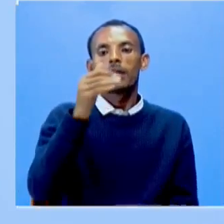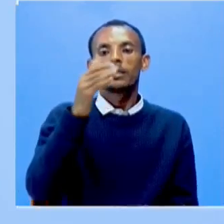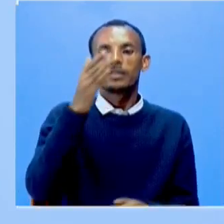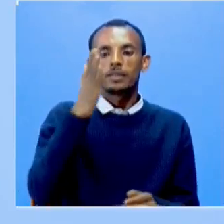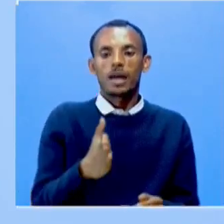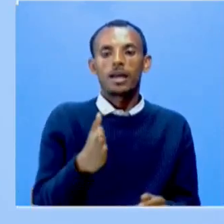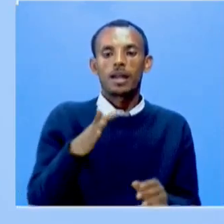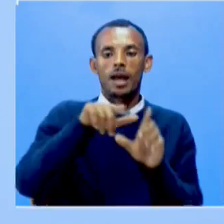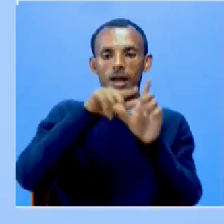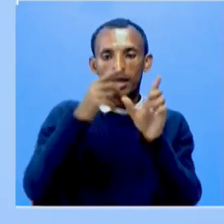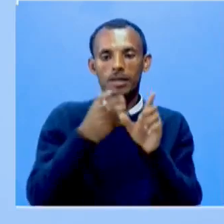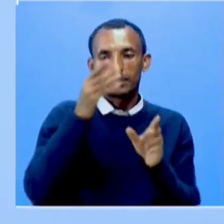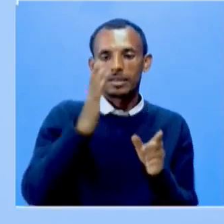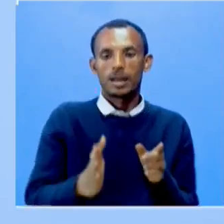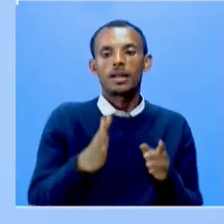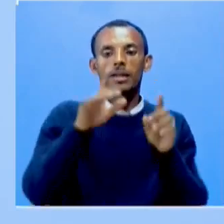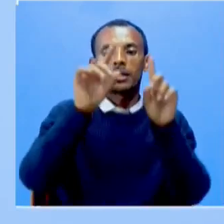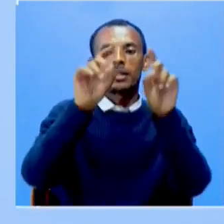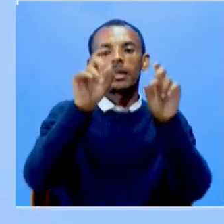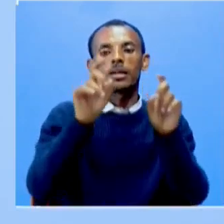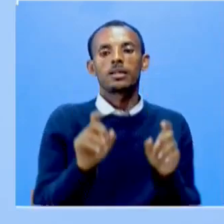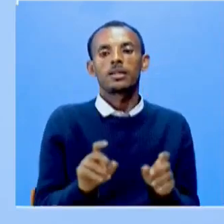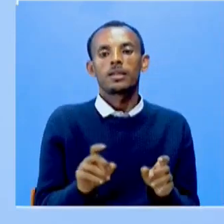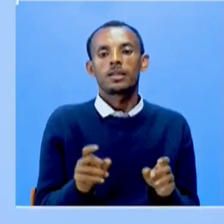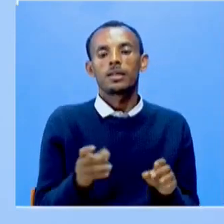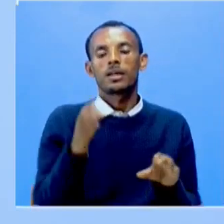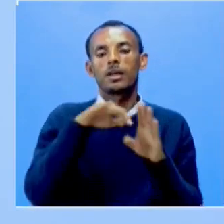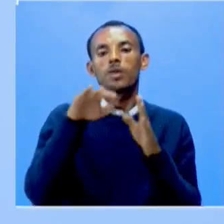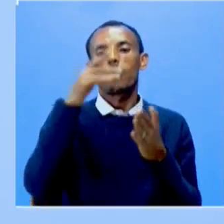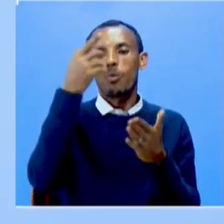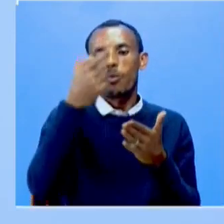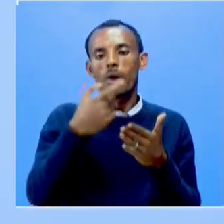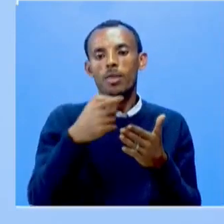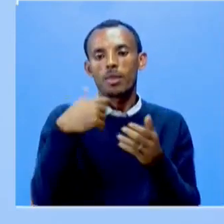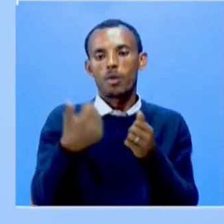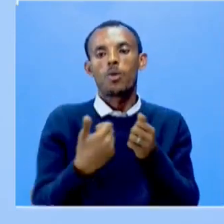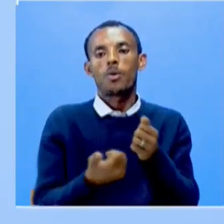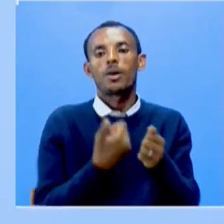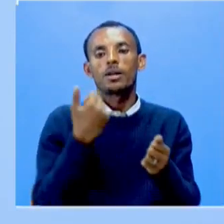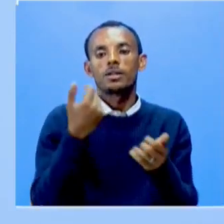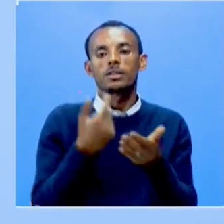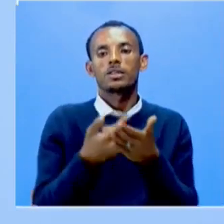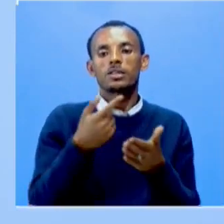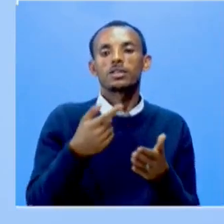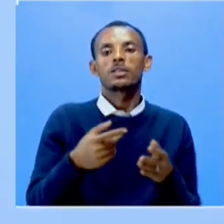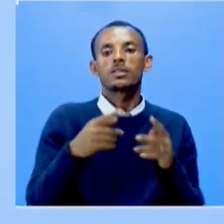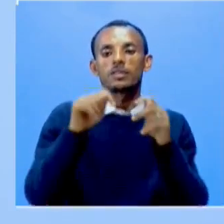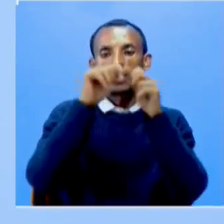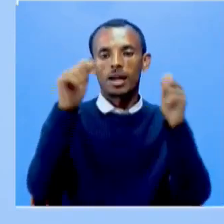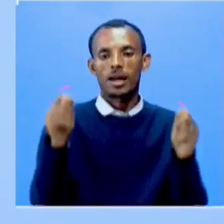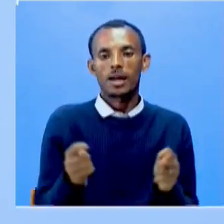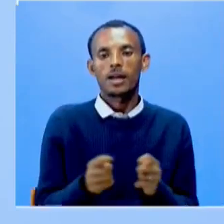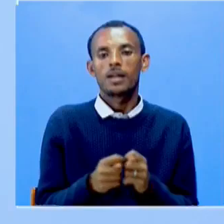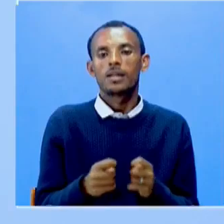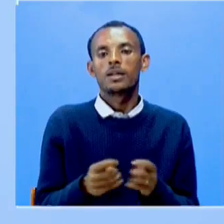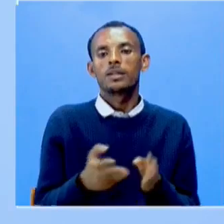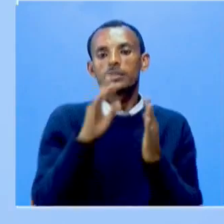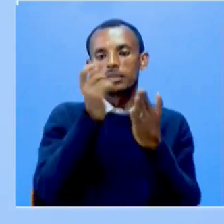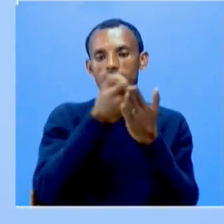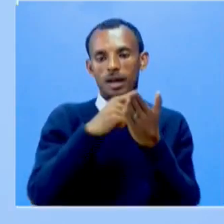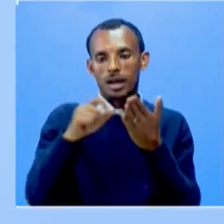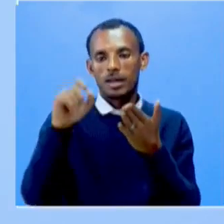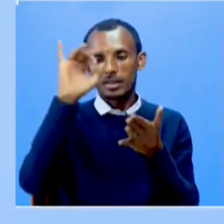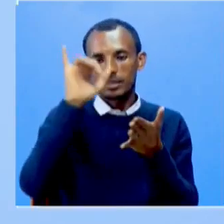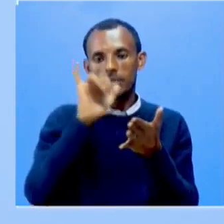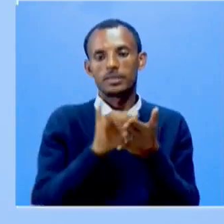test. Now, in what order that this triangle fits on this one? Let's write that.